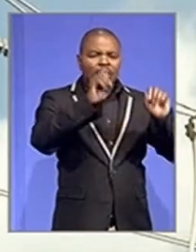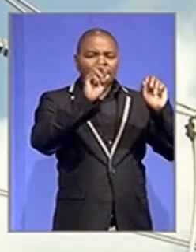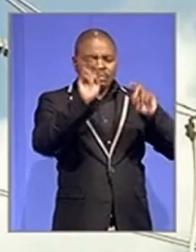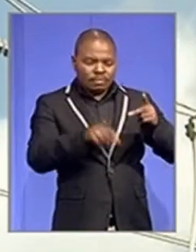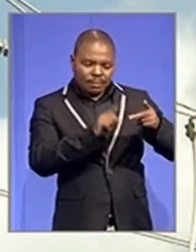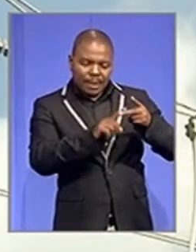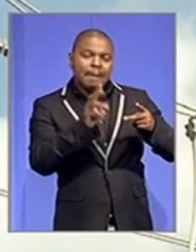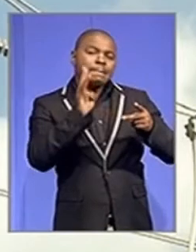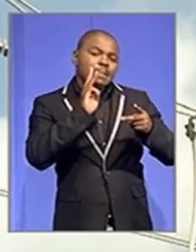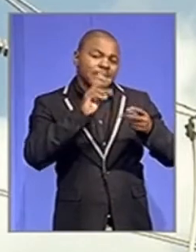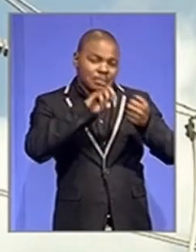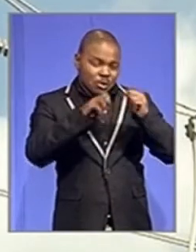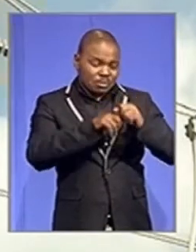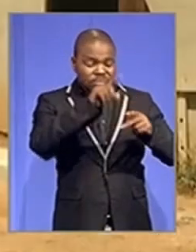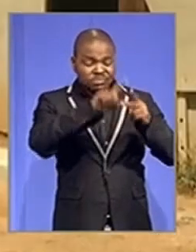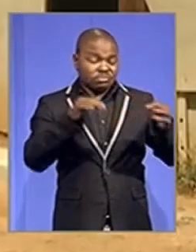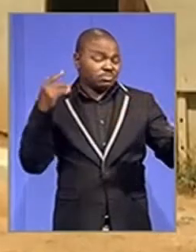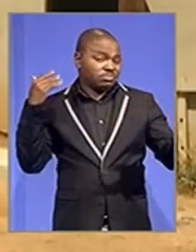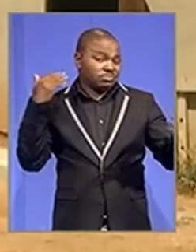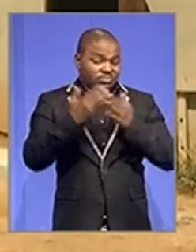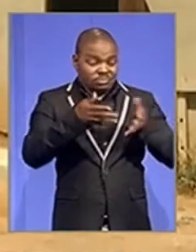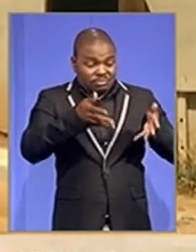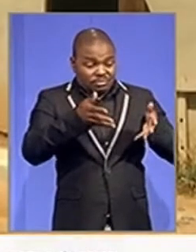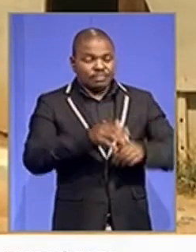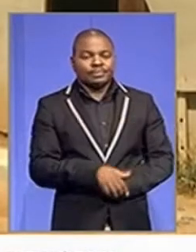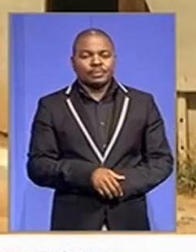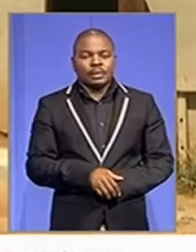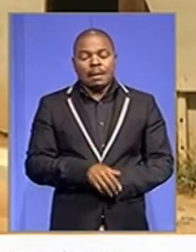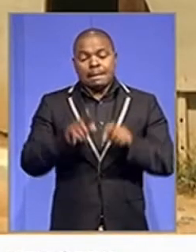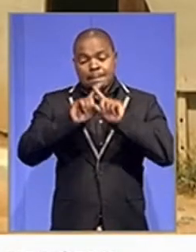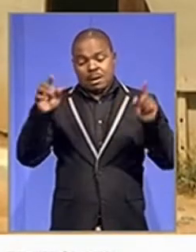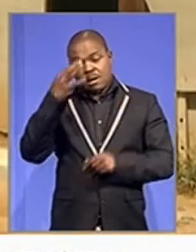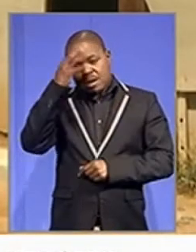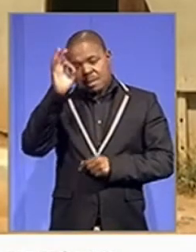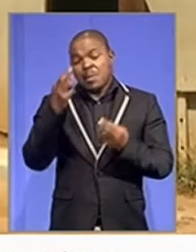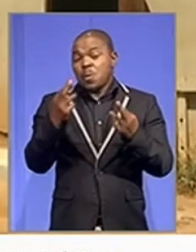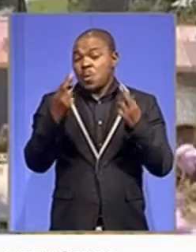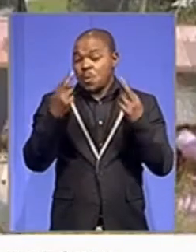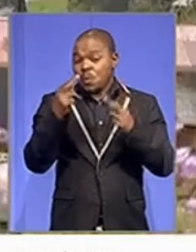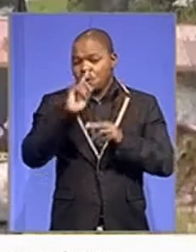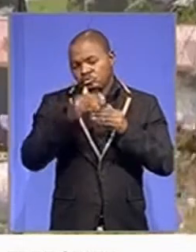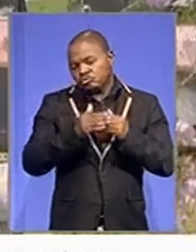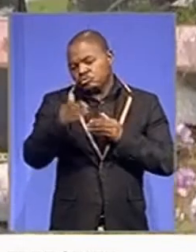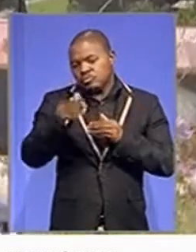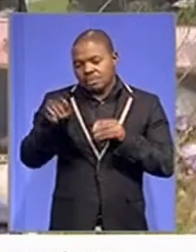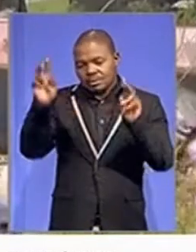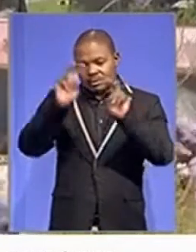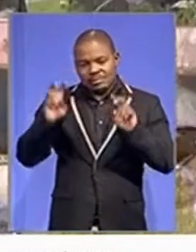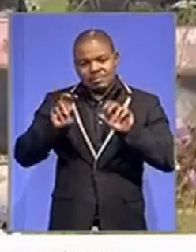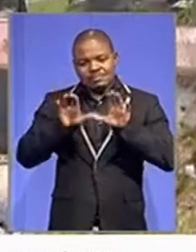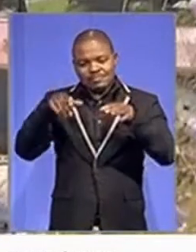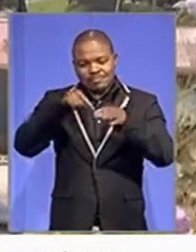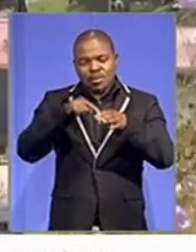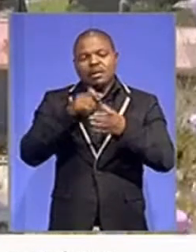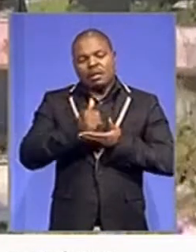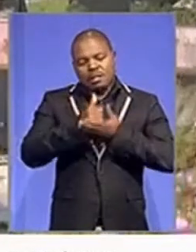kgaello ya metsi e sale e le pharela e kgolo mona, empa mmuso o na le tshepo ya hore station se tla thusa